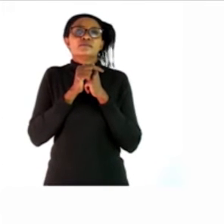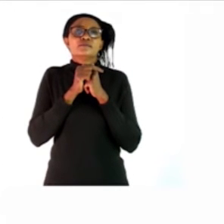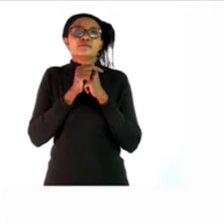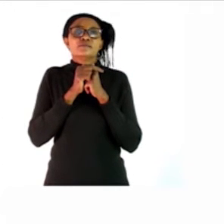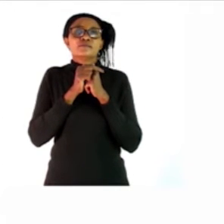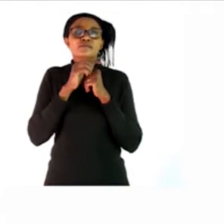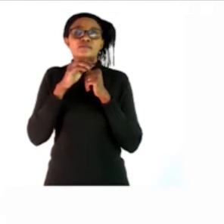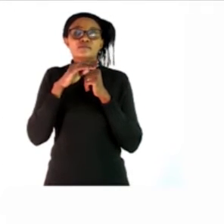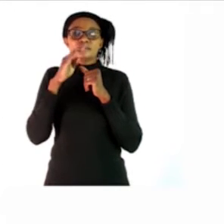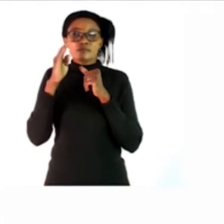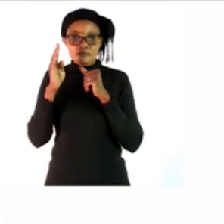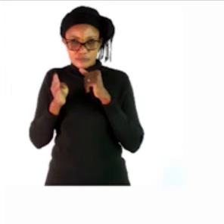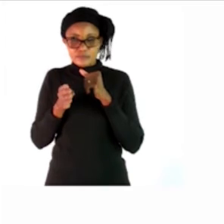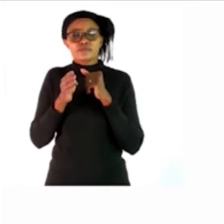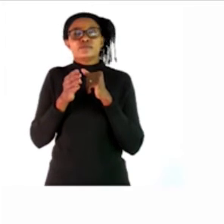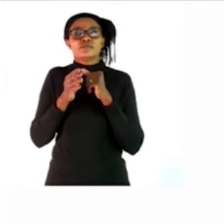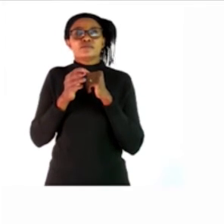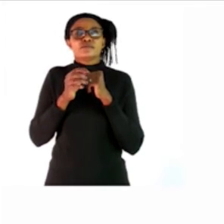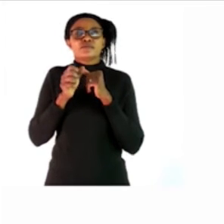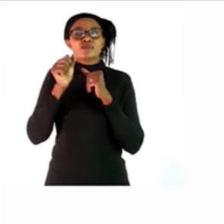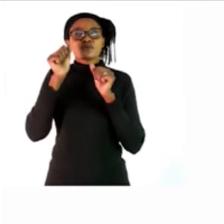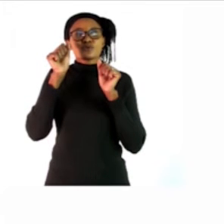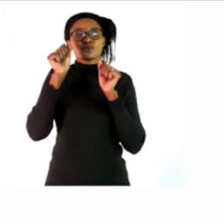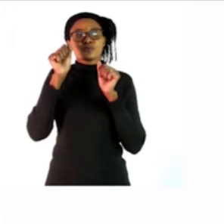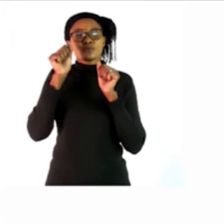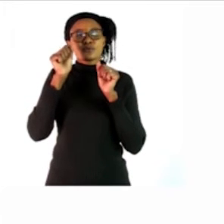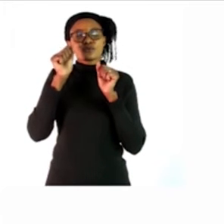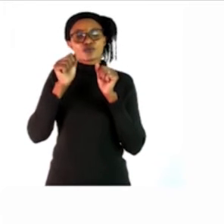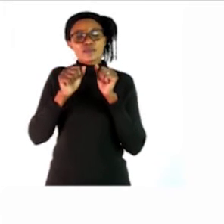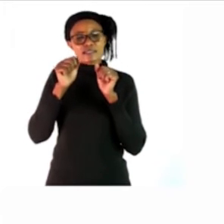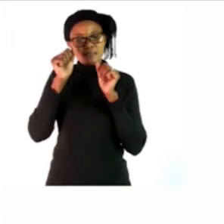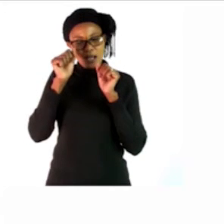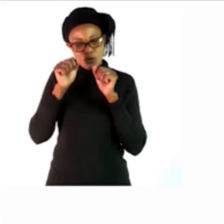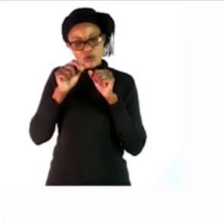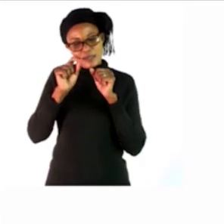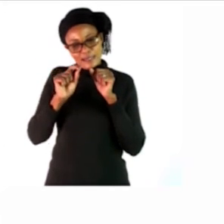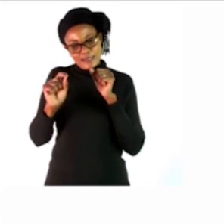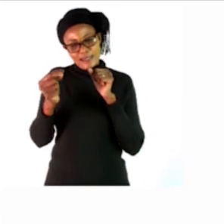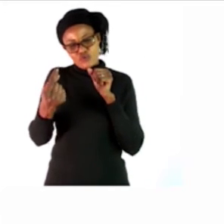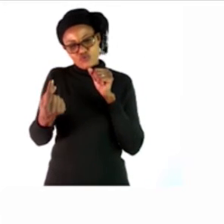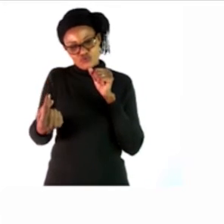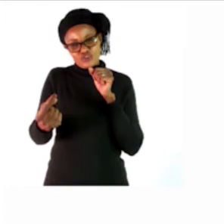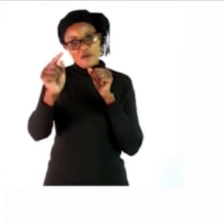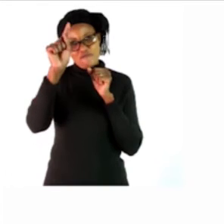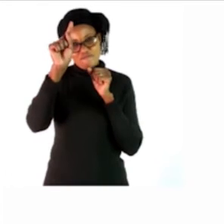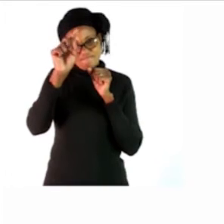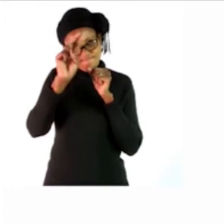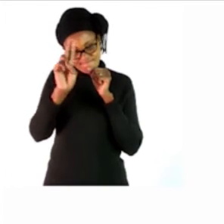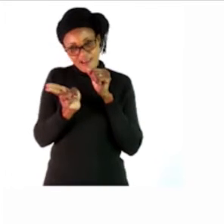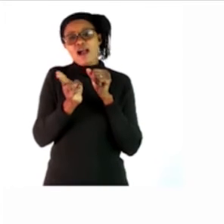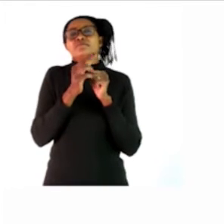Next to the dotted H, you will now write on your own. There's no dots